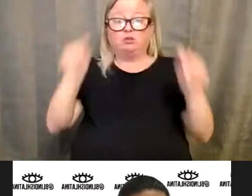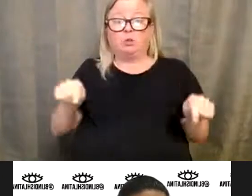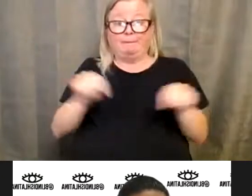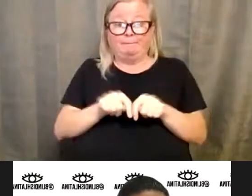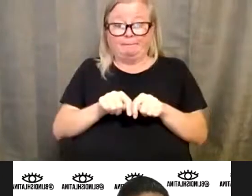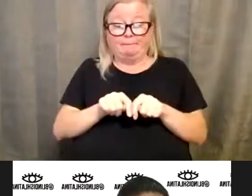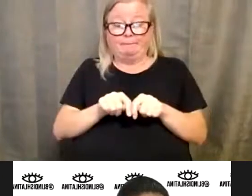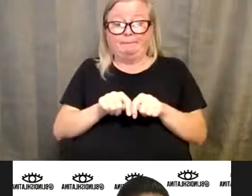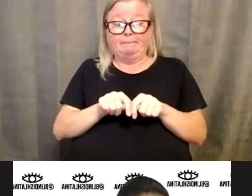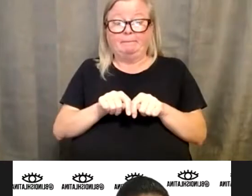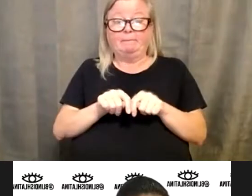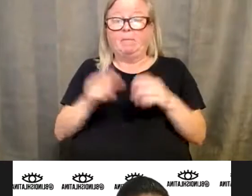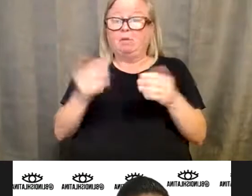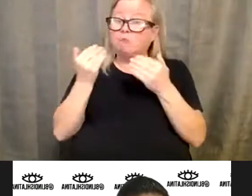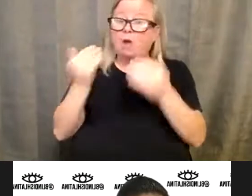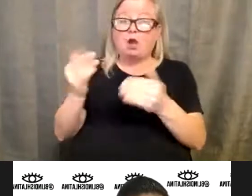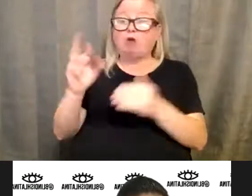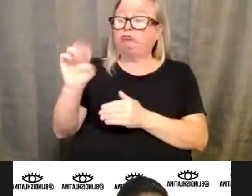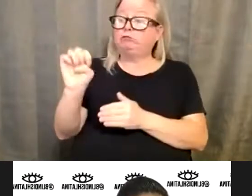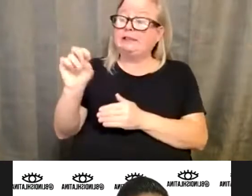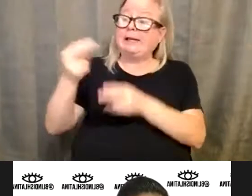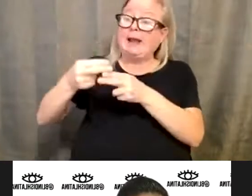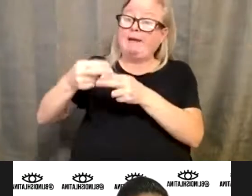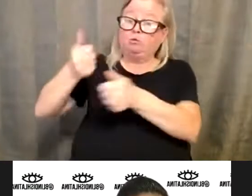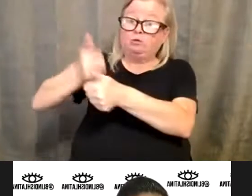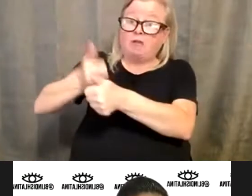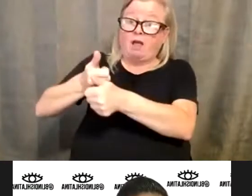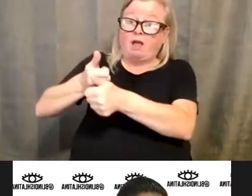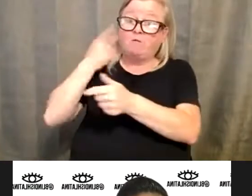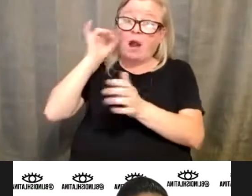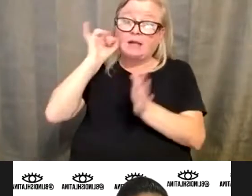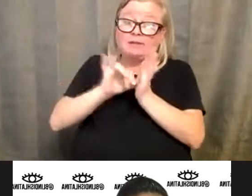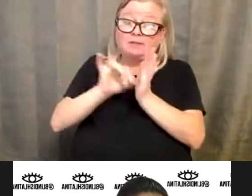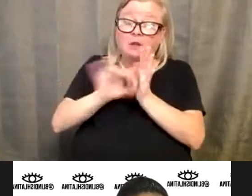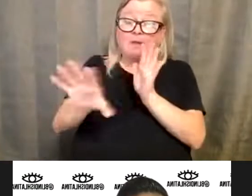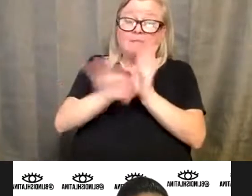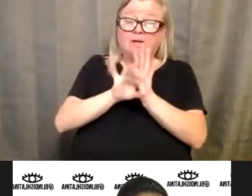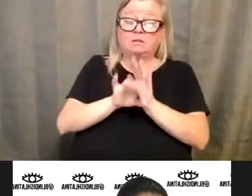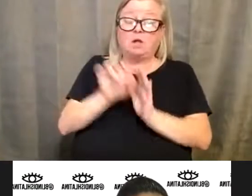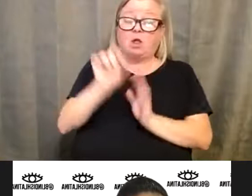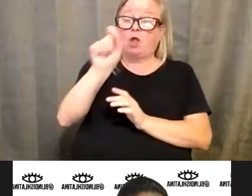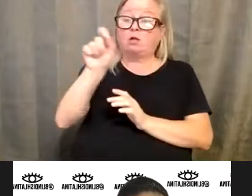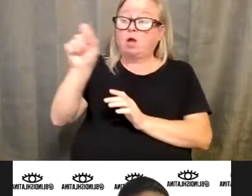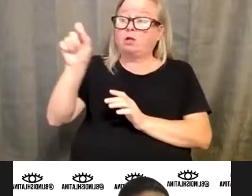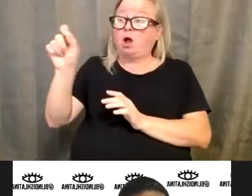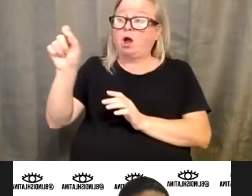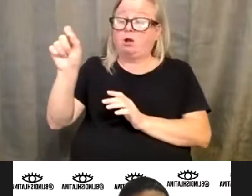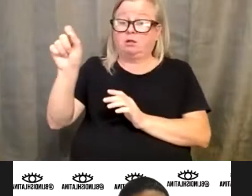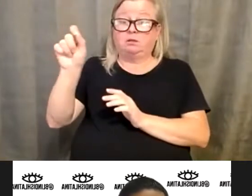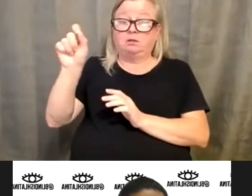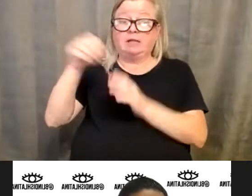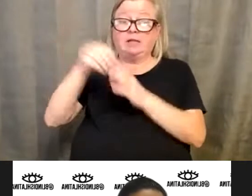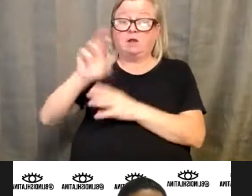You are welcome to rename yourselves for identification purposes by choosing the three small dots or ellipses located in the upper